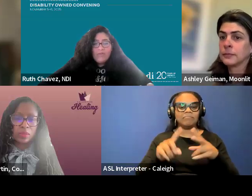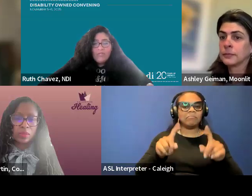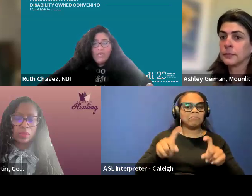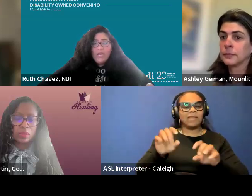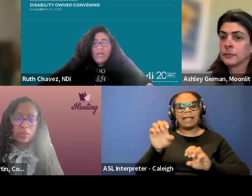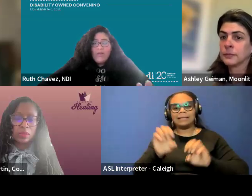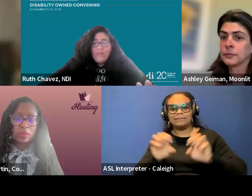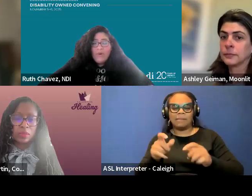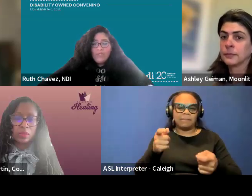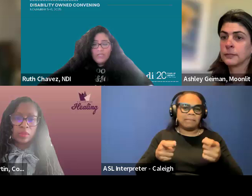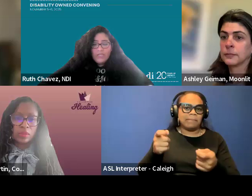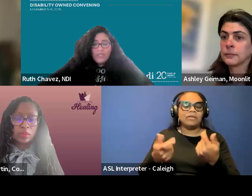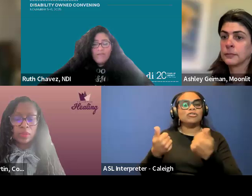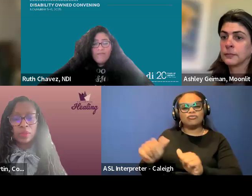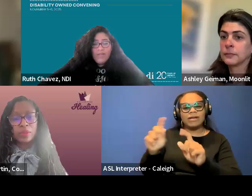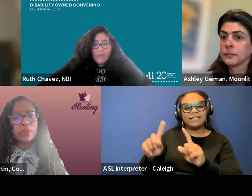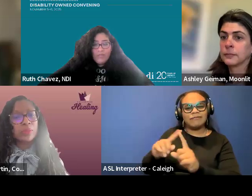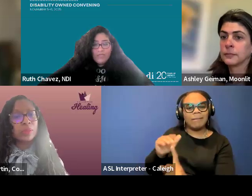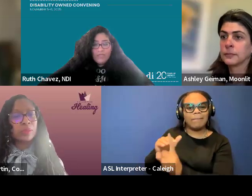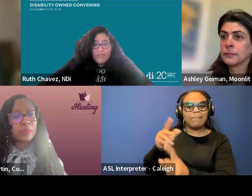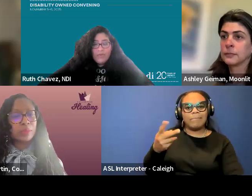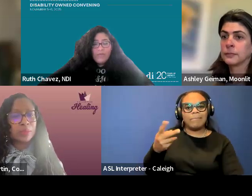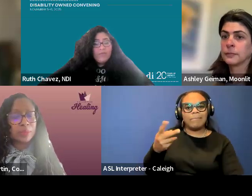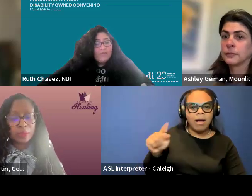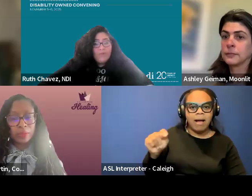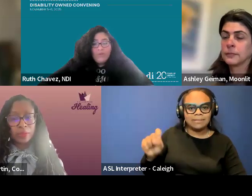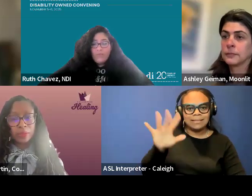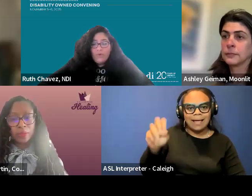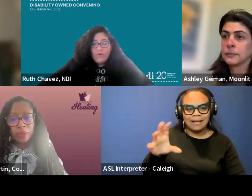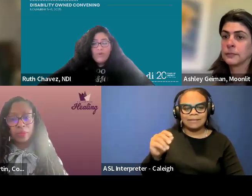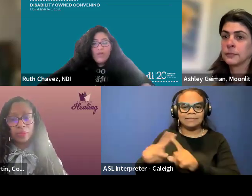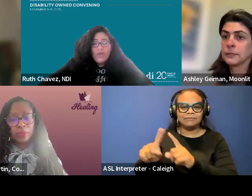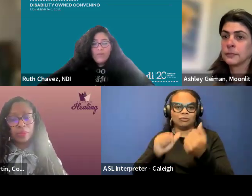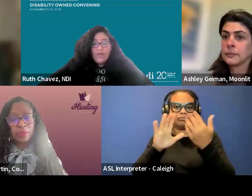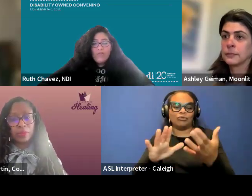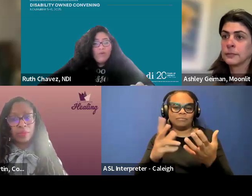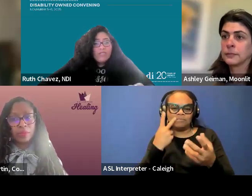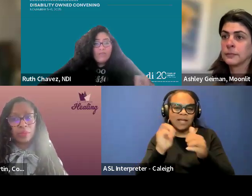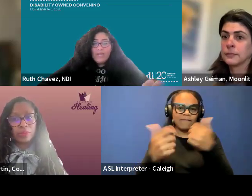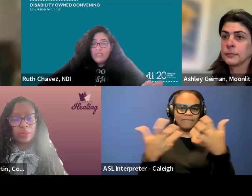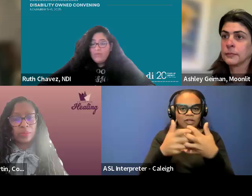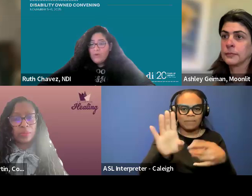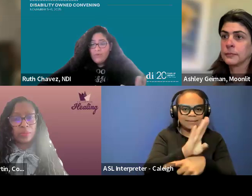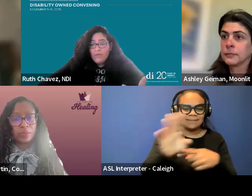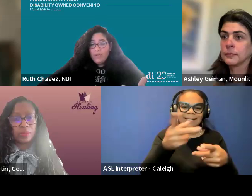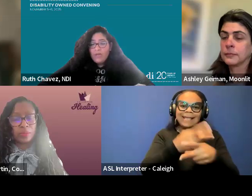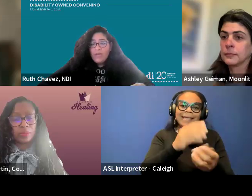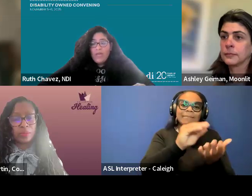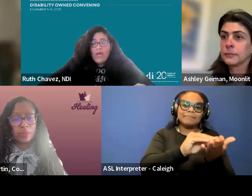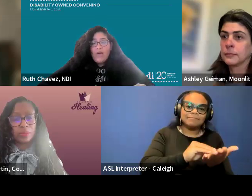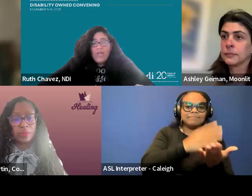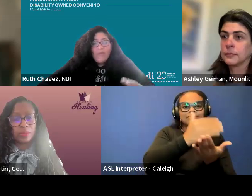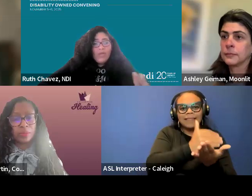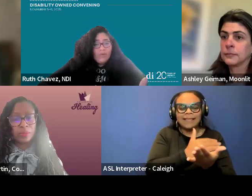prompting styles and approaches that fit your business. So keep a simple notebook or document that works the best, or a Google